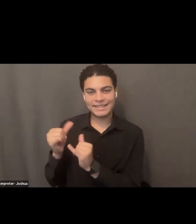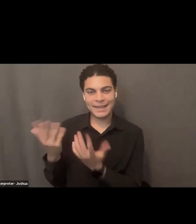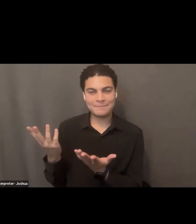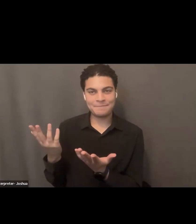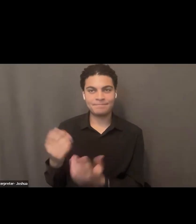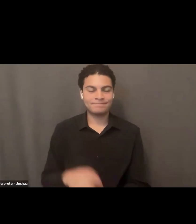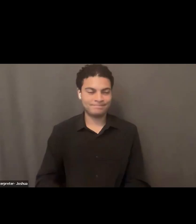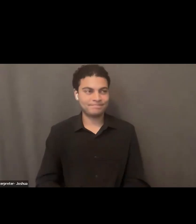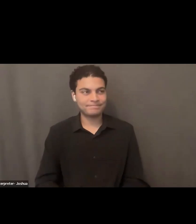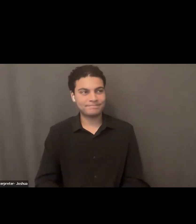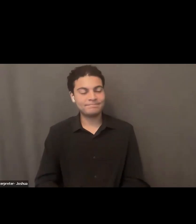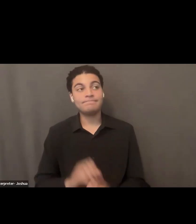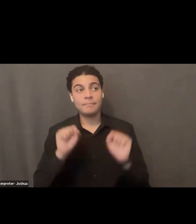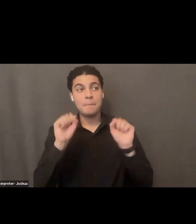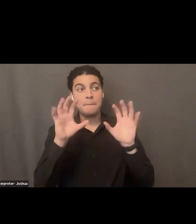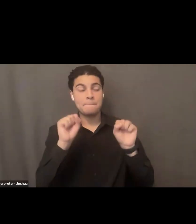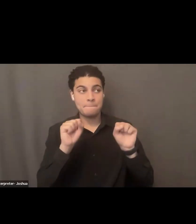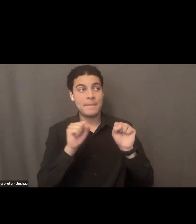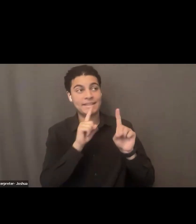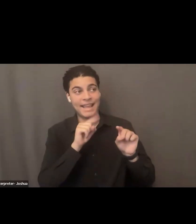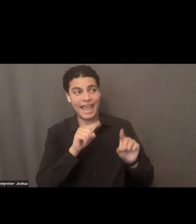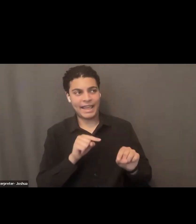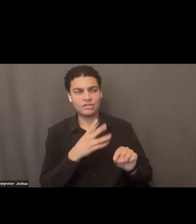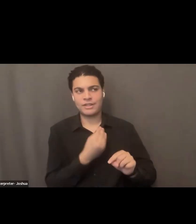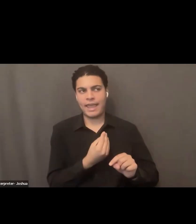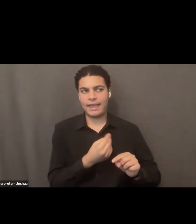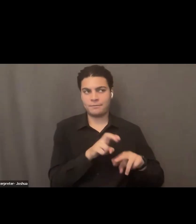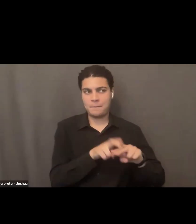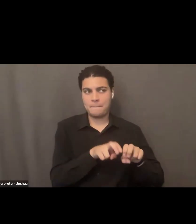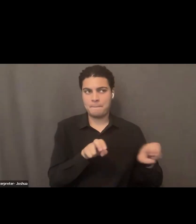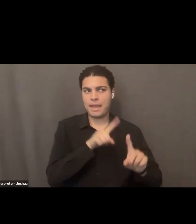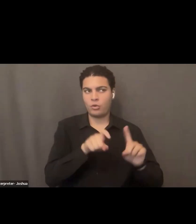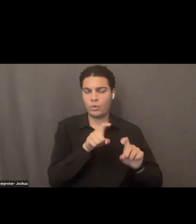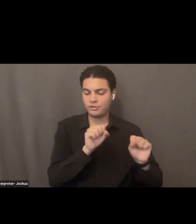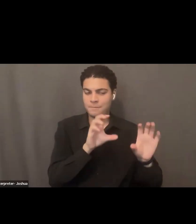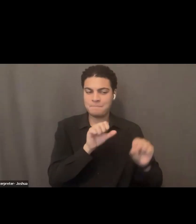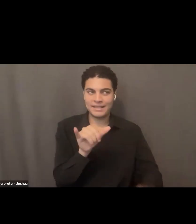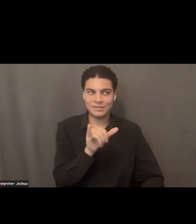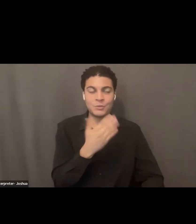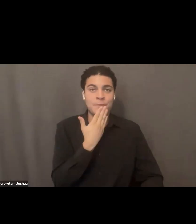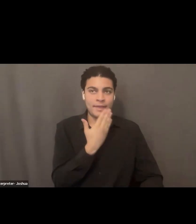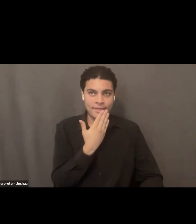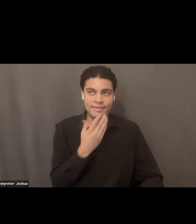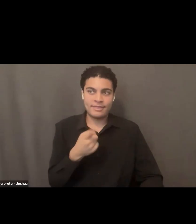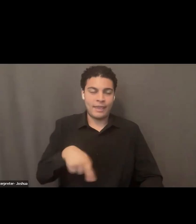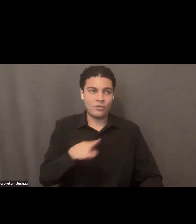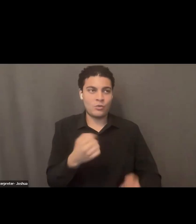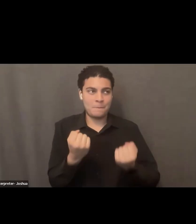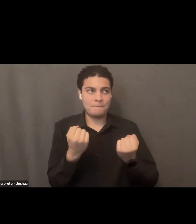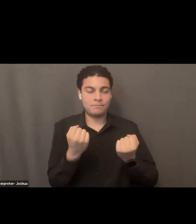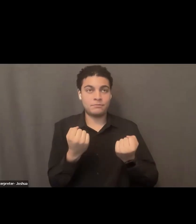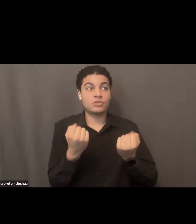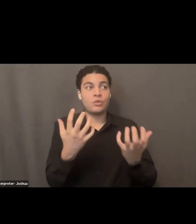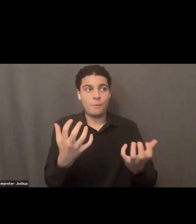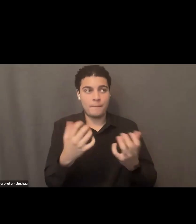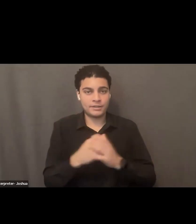Fantastic answers and great questions from our judges. Thank you all so much. Just wonderful, wonderful products that we've had